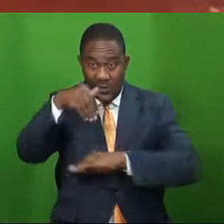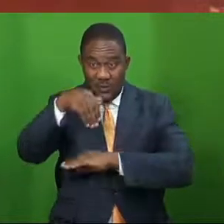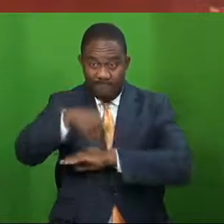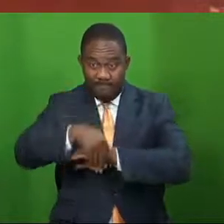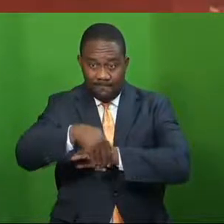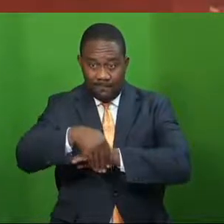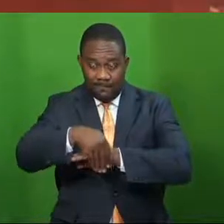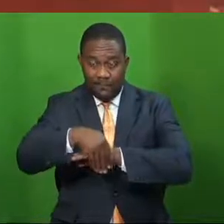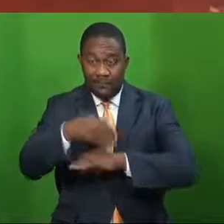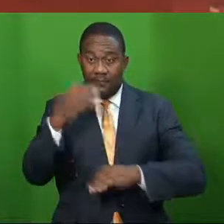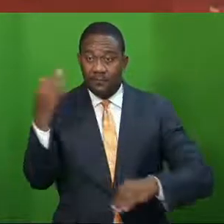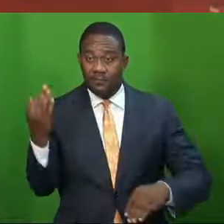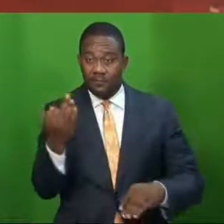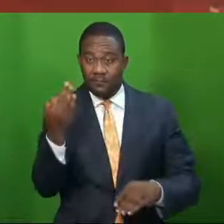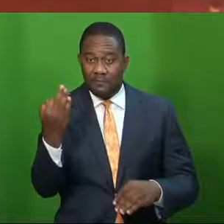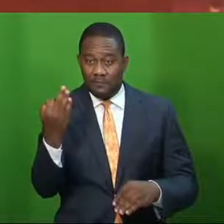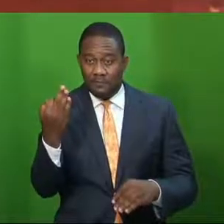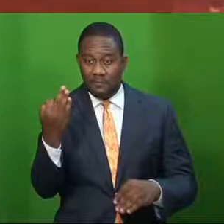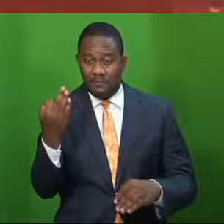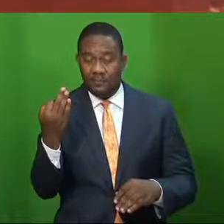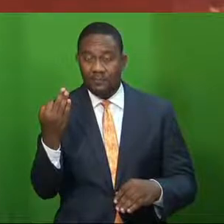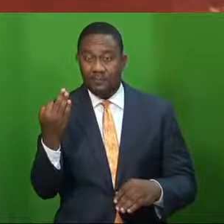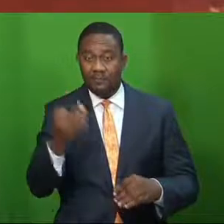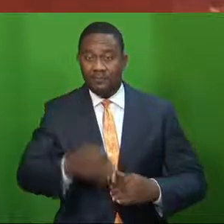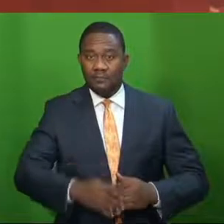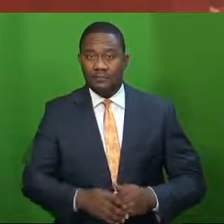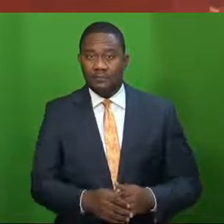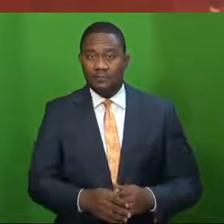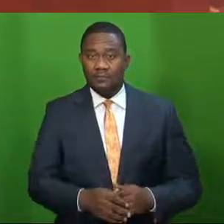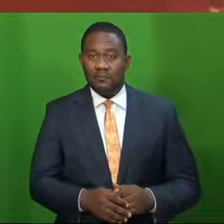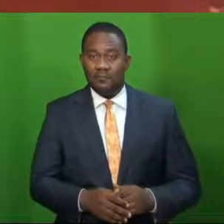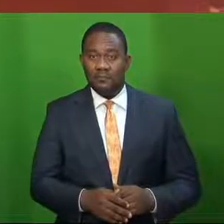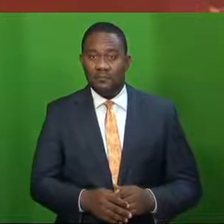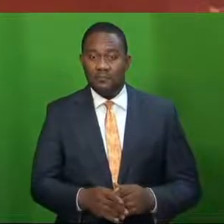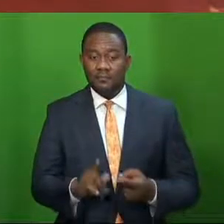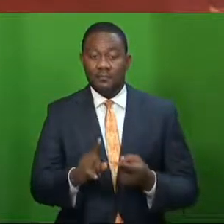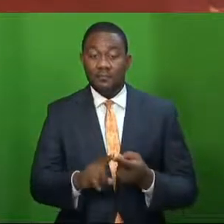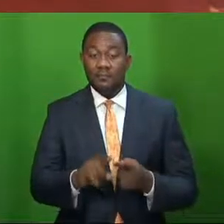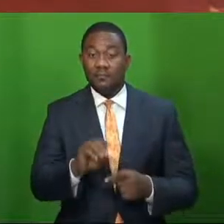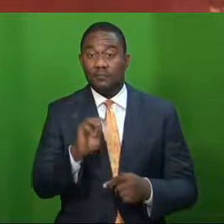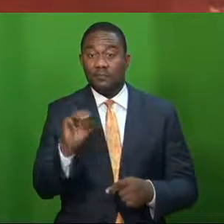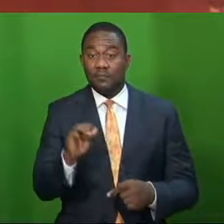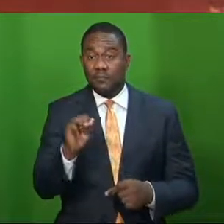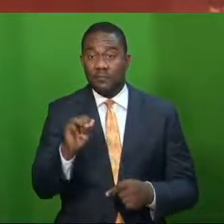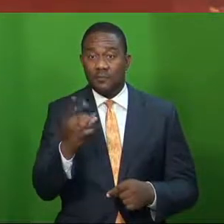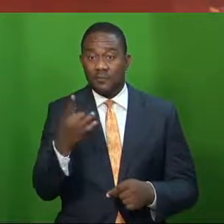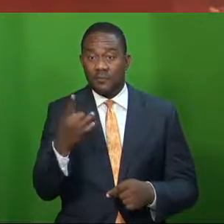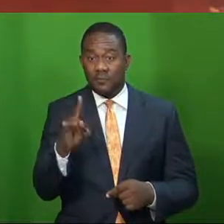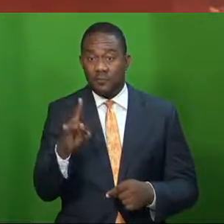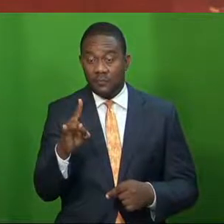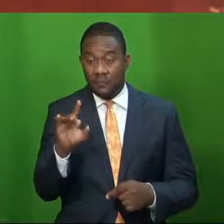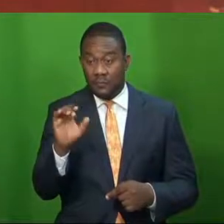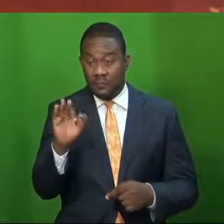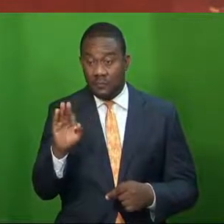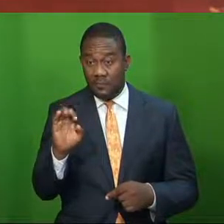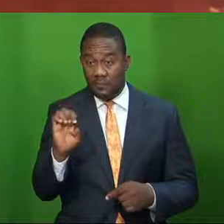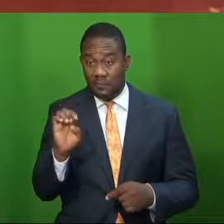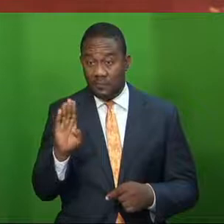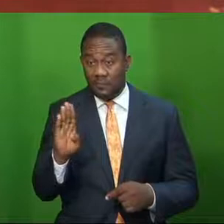Friday, the 5th of February, to Monday, the 8th of February,